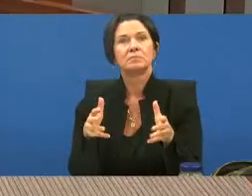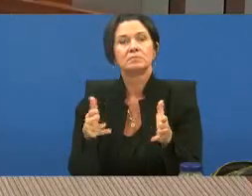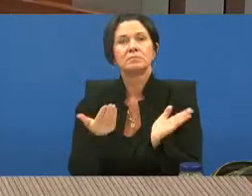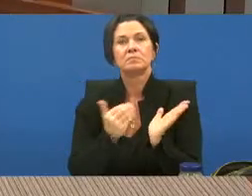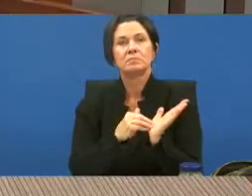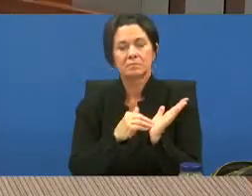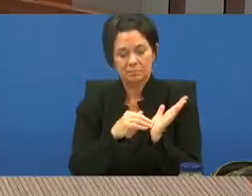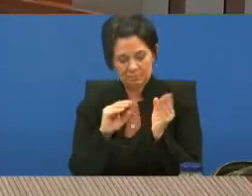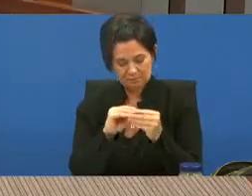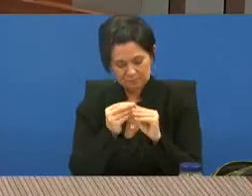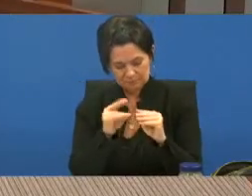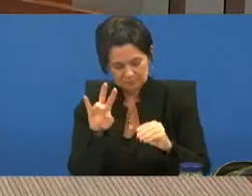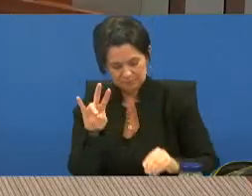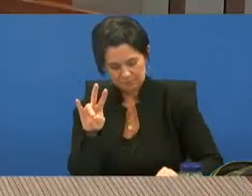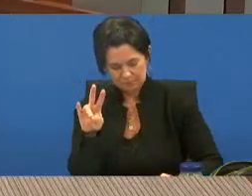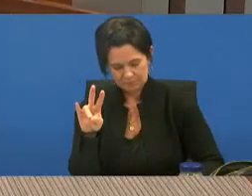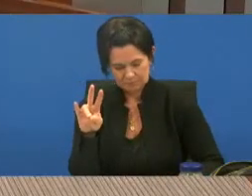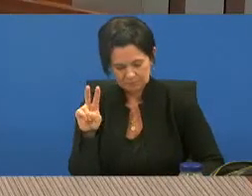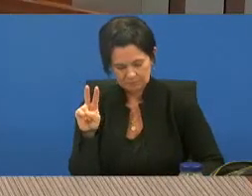We're on item 72.